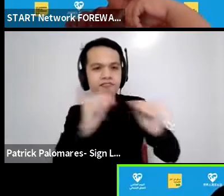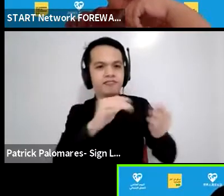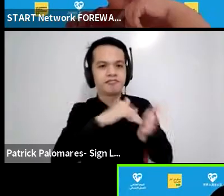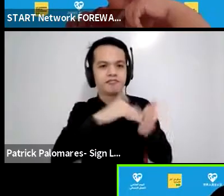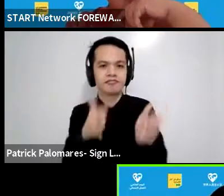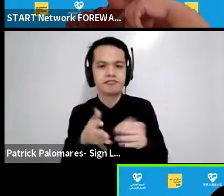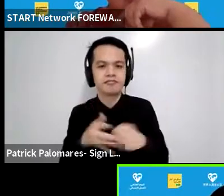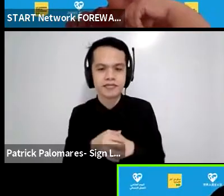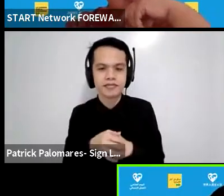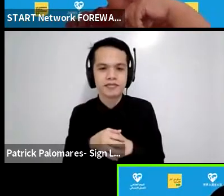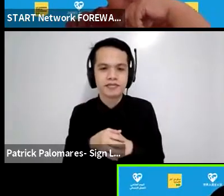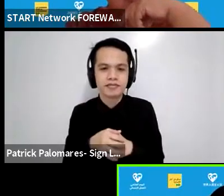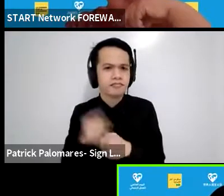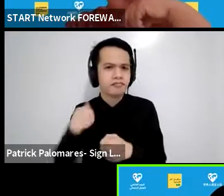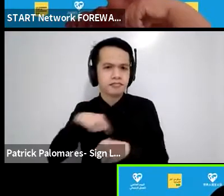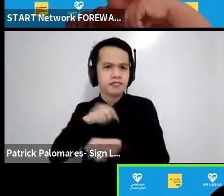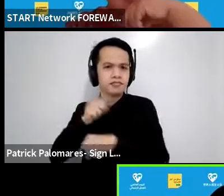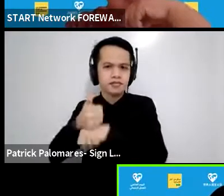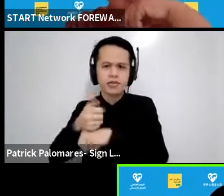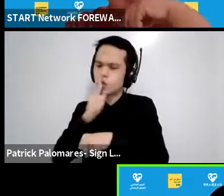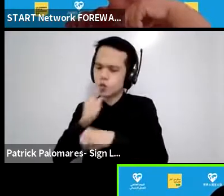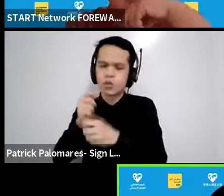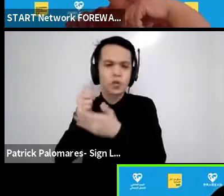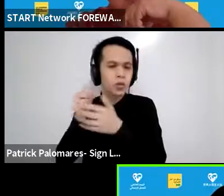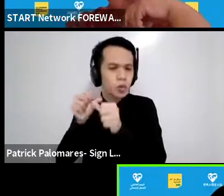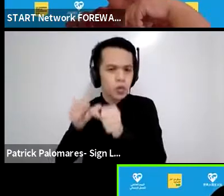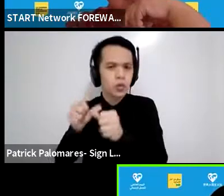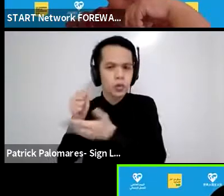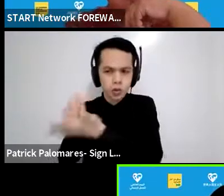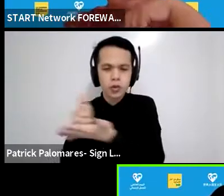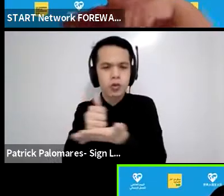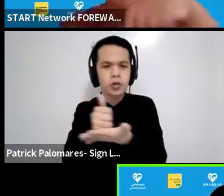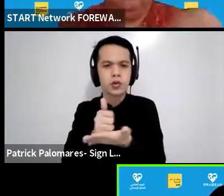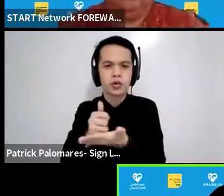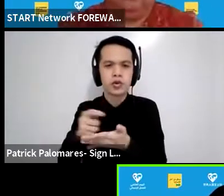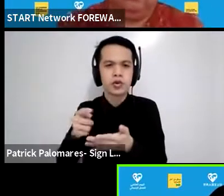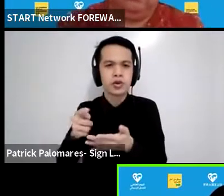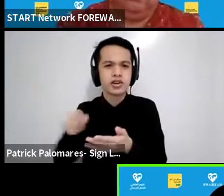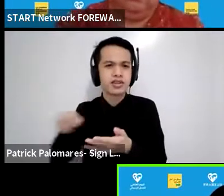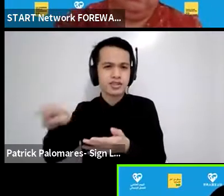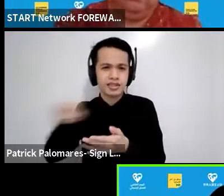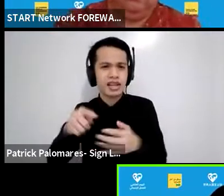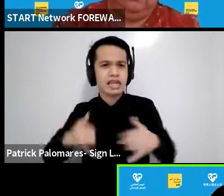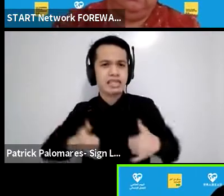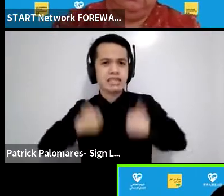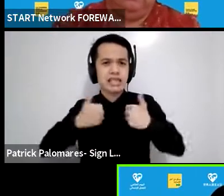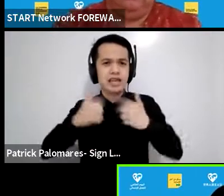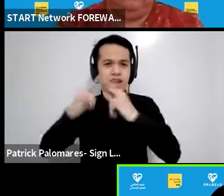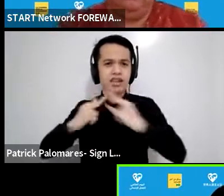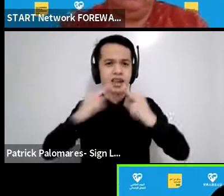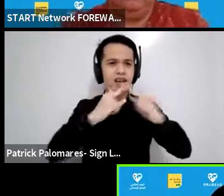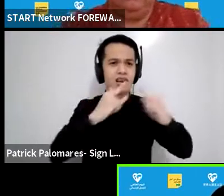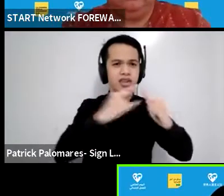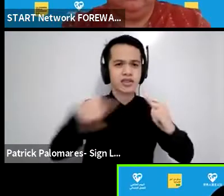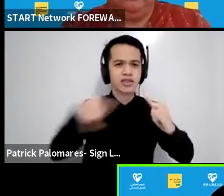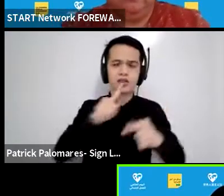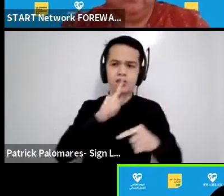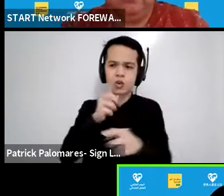we continue to help there. The people there are still living in tents. So it's a very